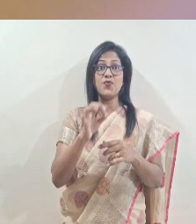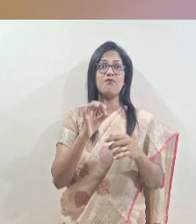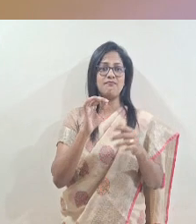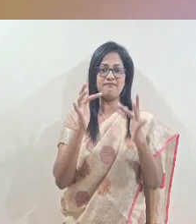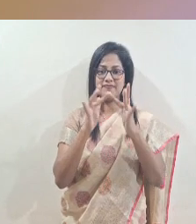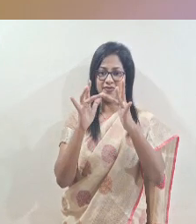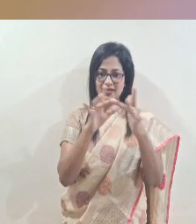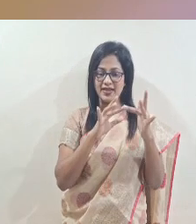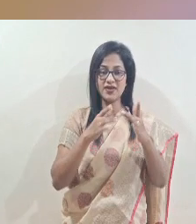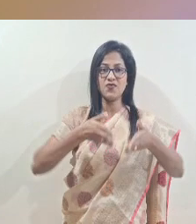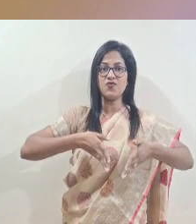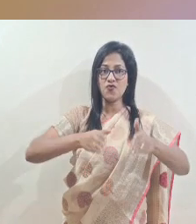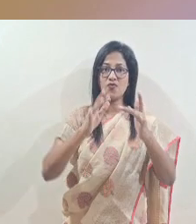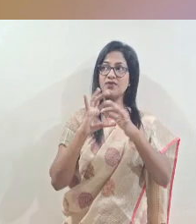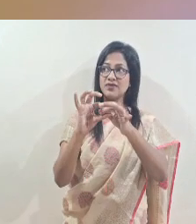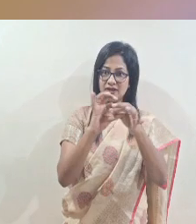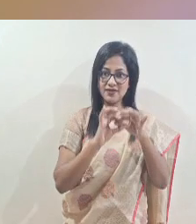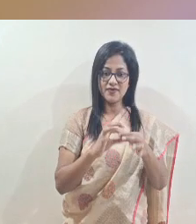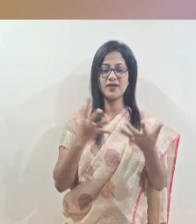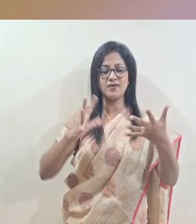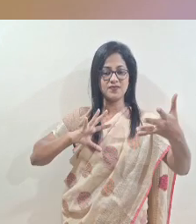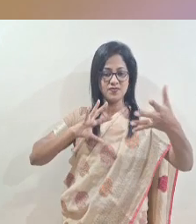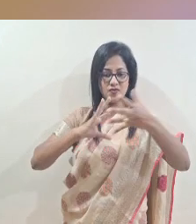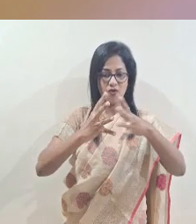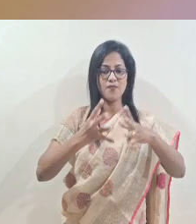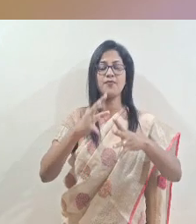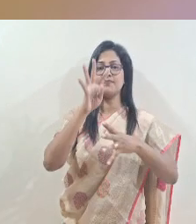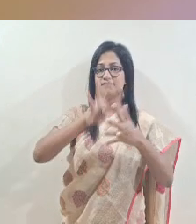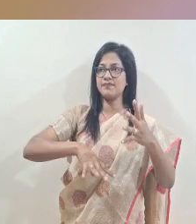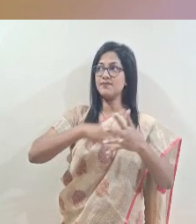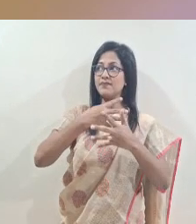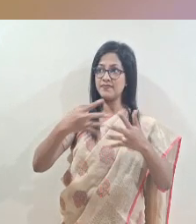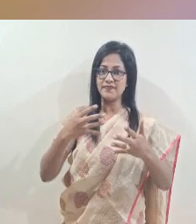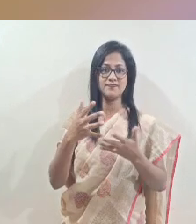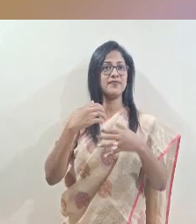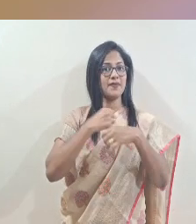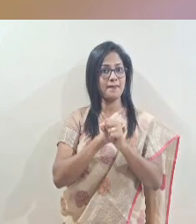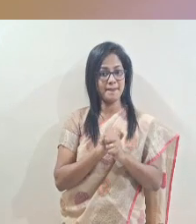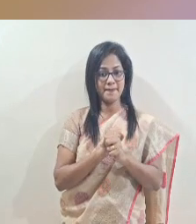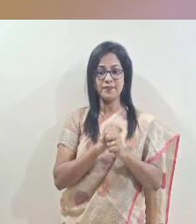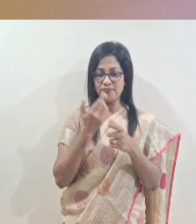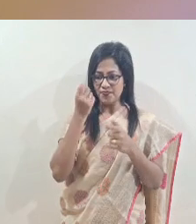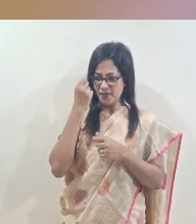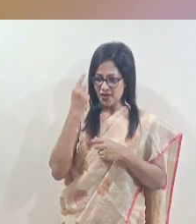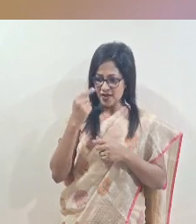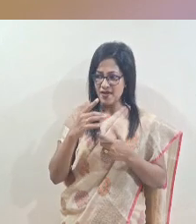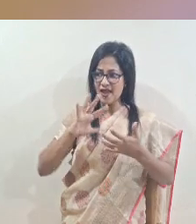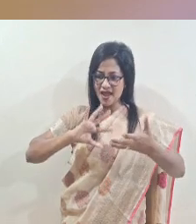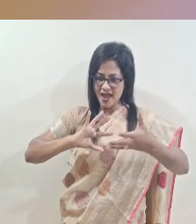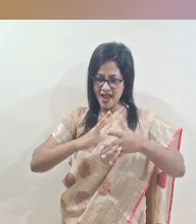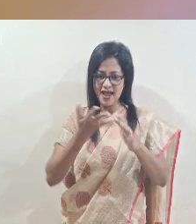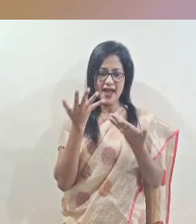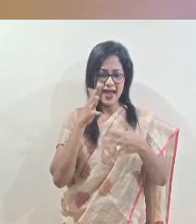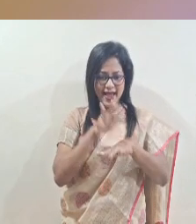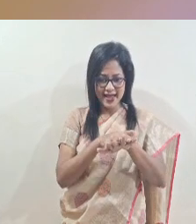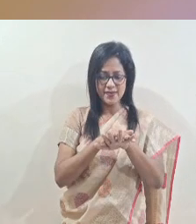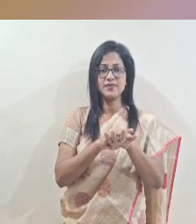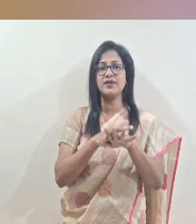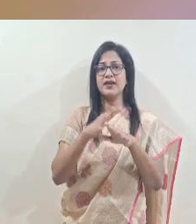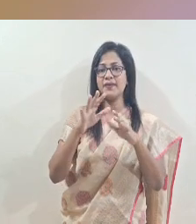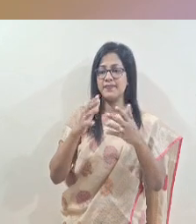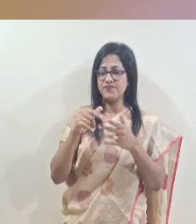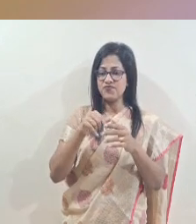network, and composite adaptability index was developed to identify how these different adaptation bundles can contribute to